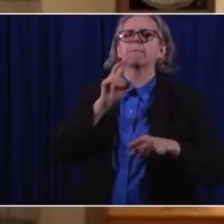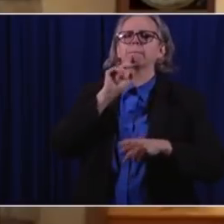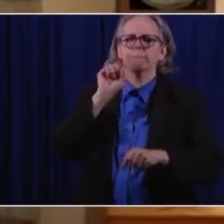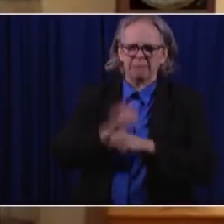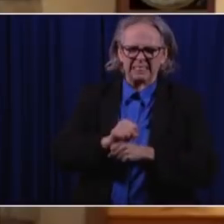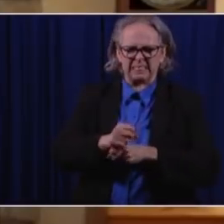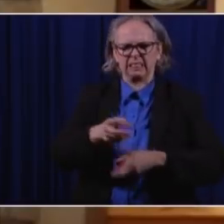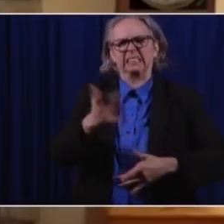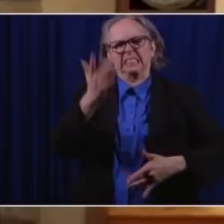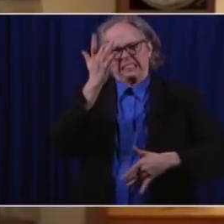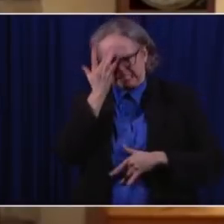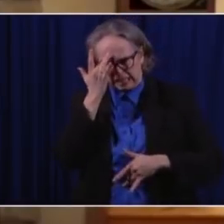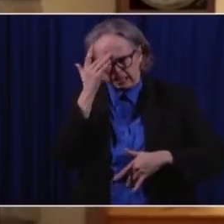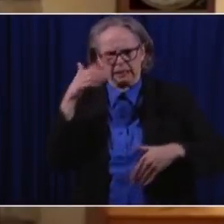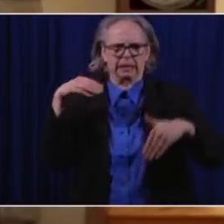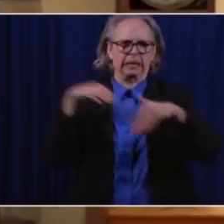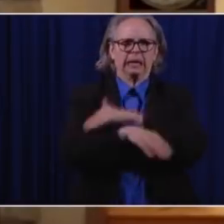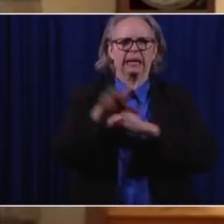hospital slide.